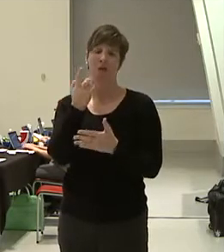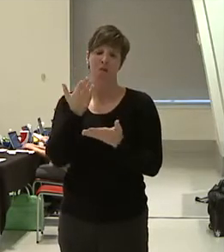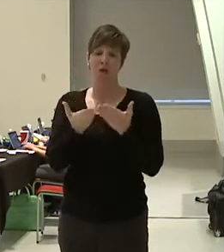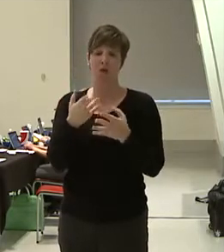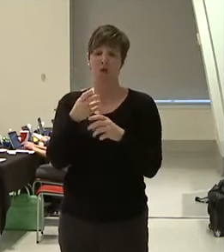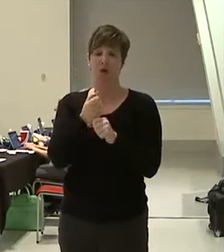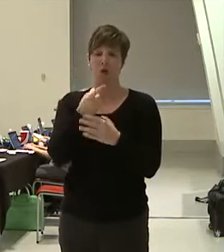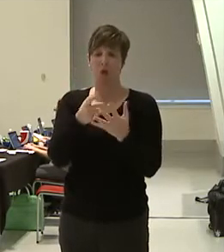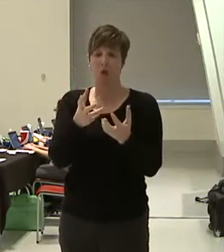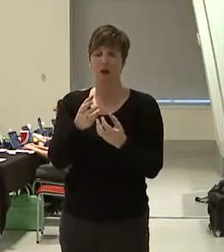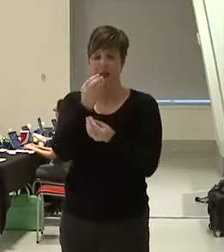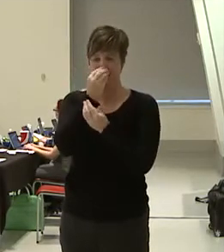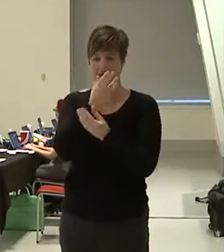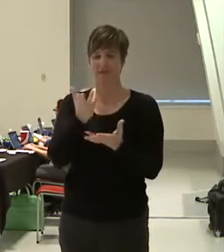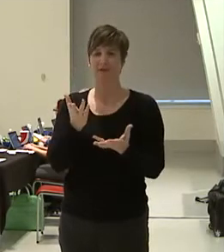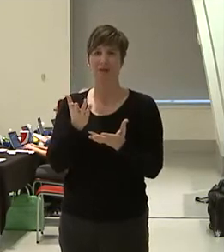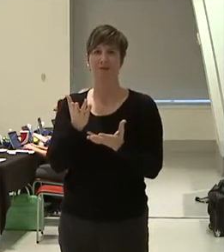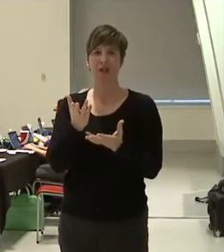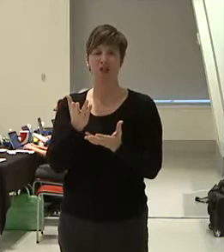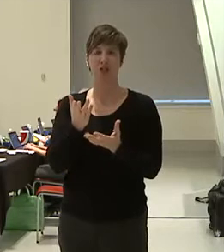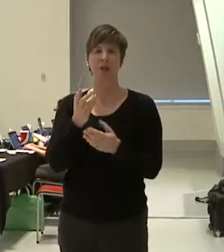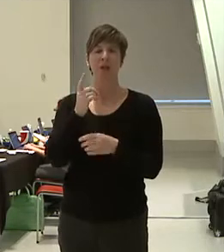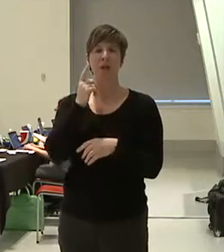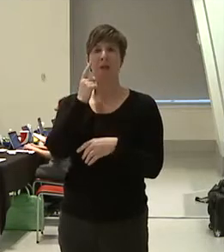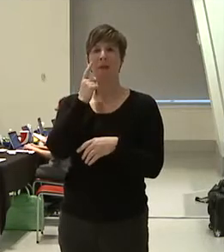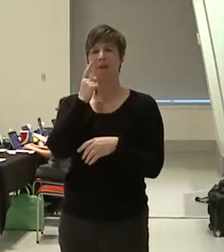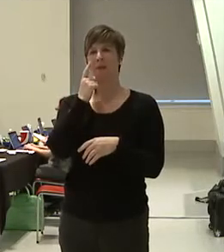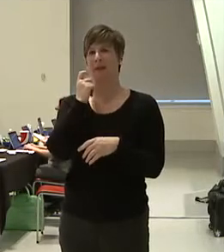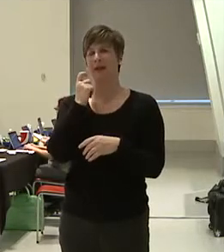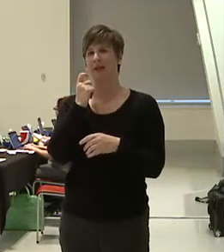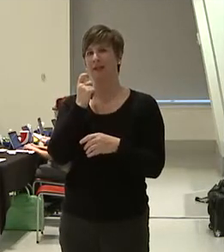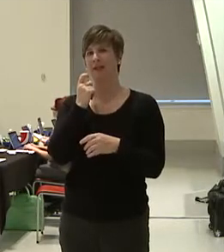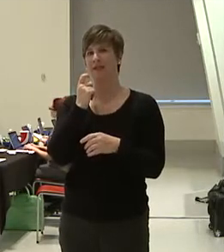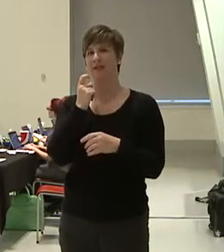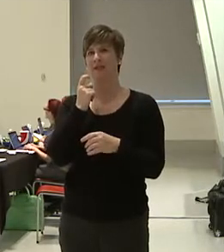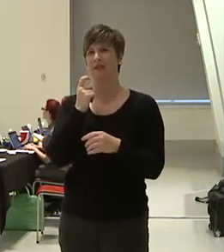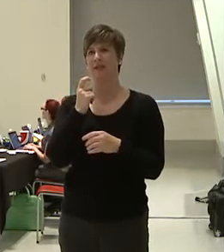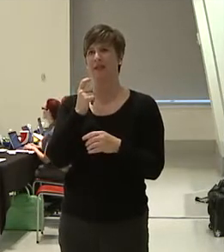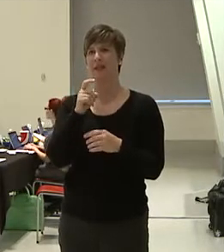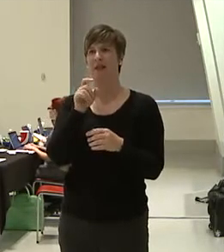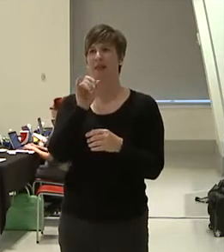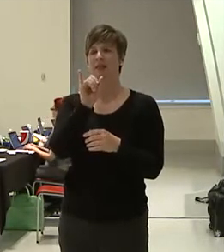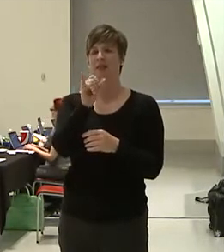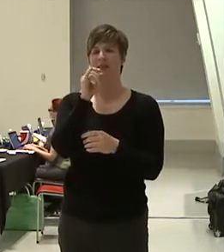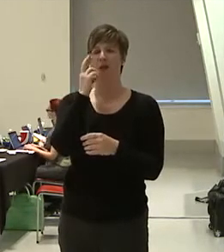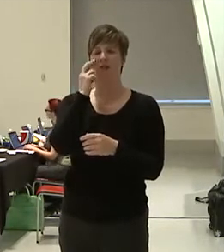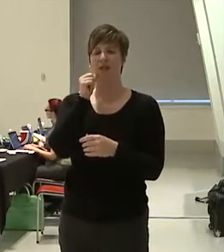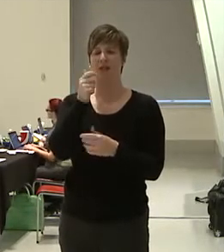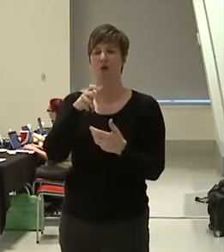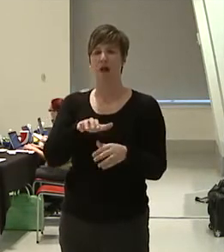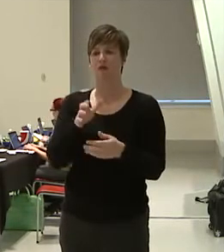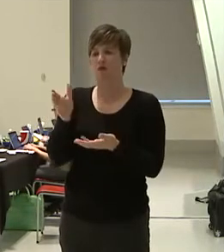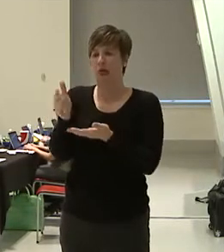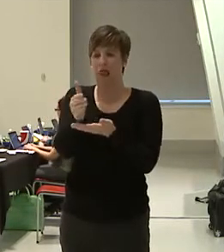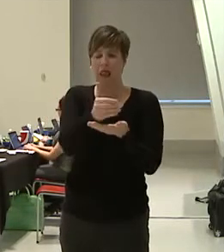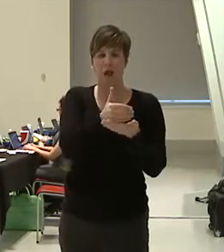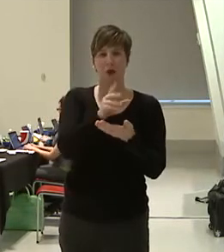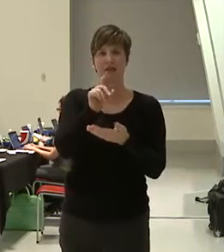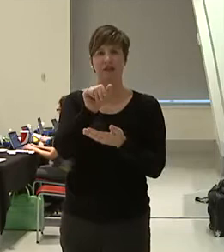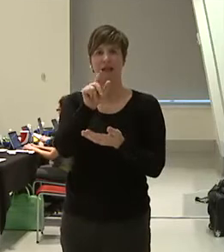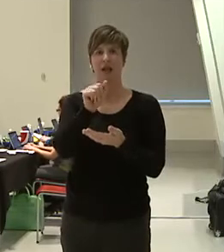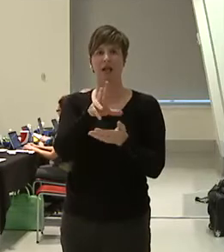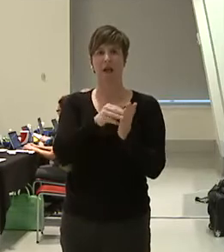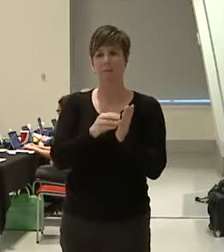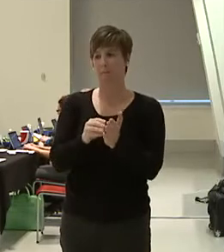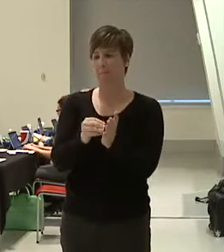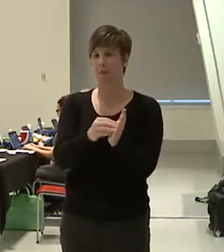lot of information, because it alleviates the burden for them to have to gather the data and copy it and provide